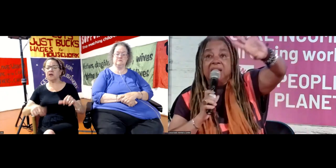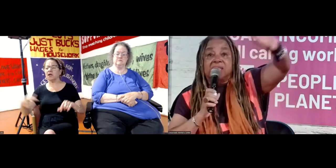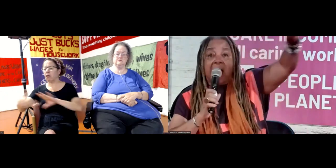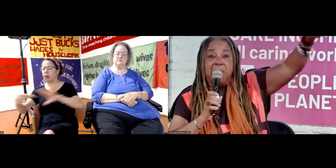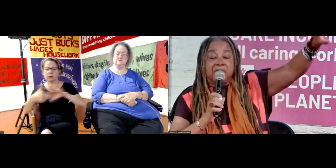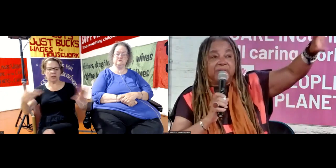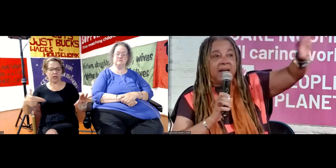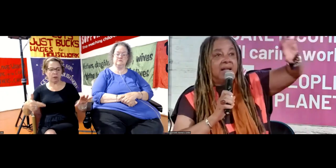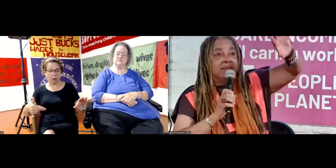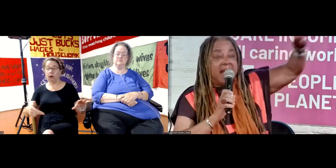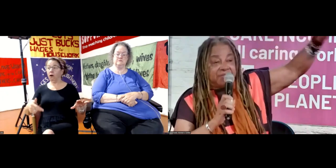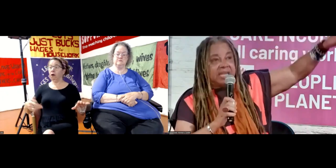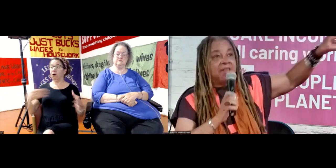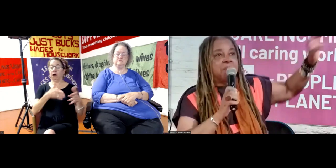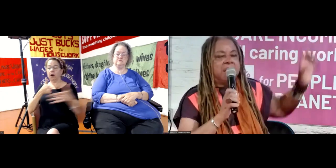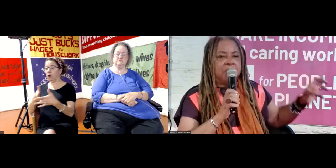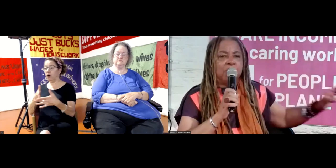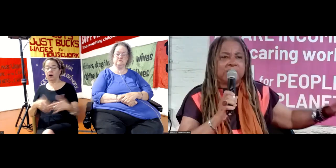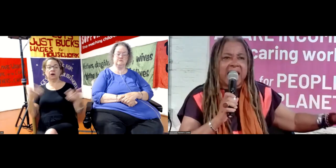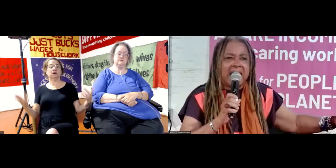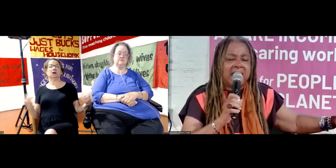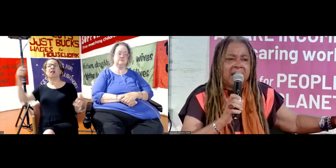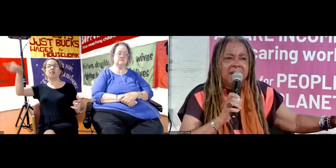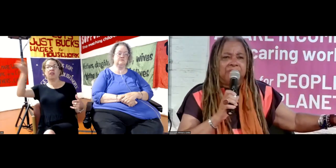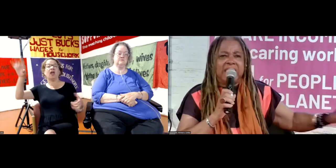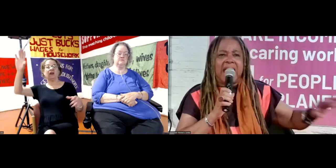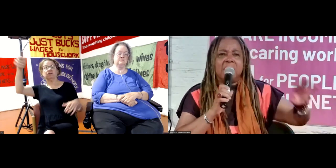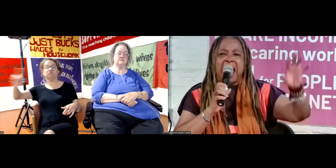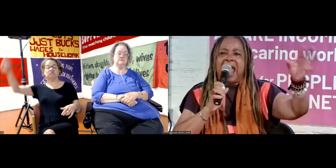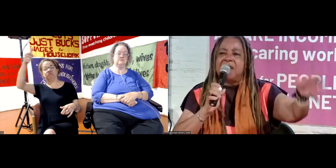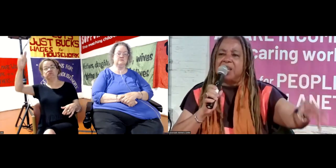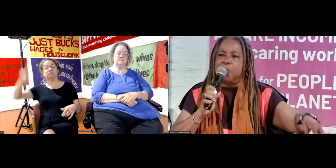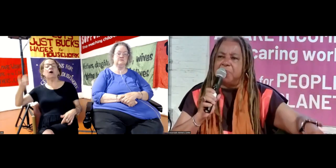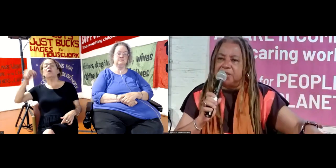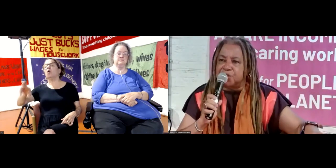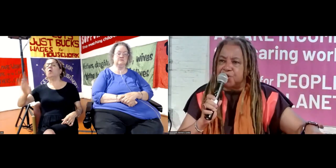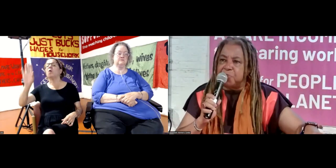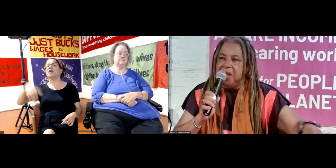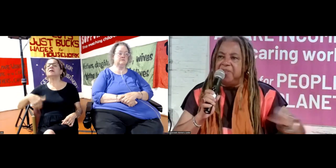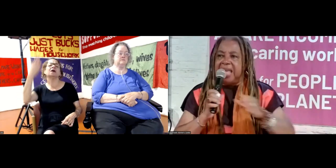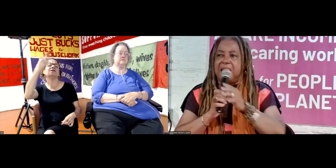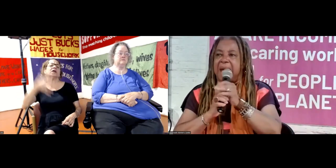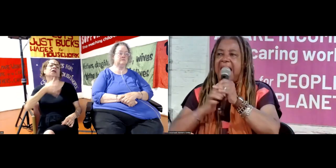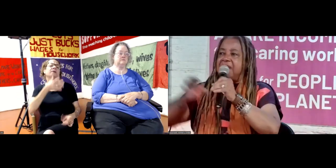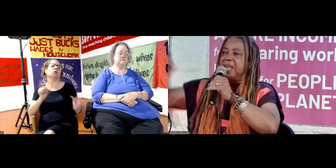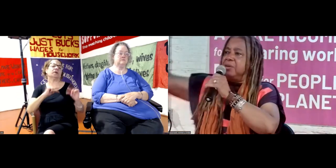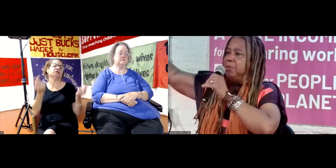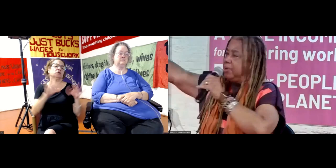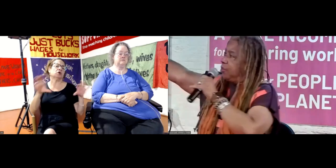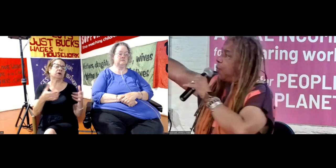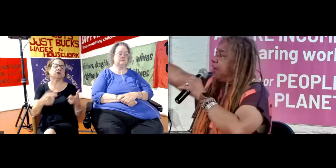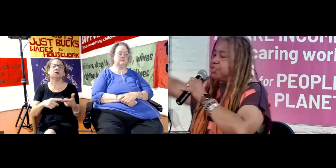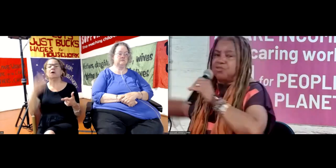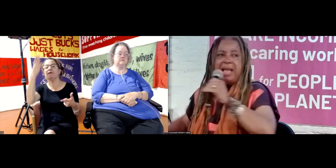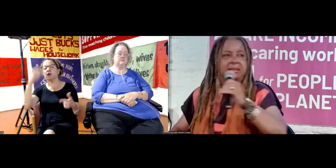have some of the left and other people who say, forget about having a women's group. Forget about having